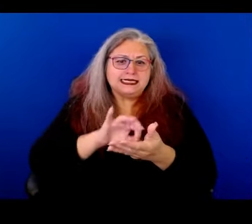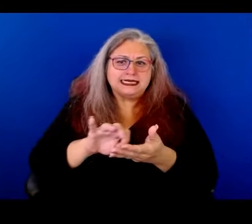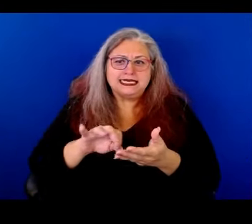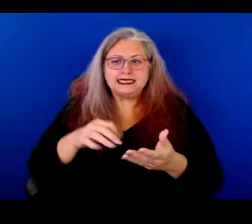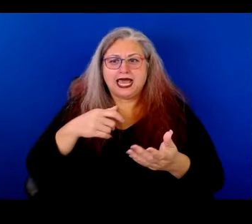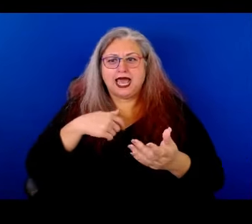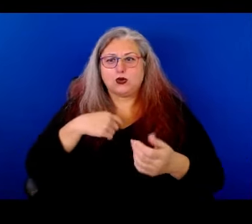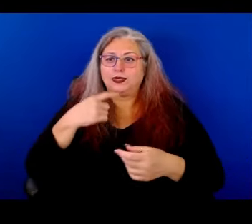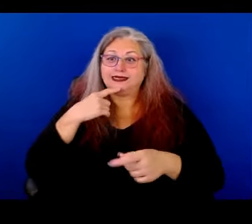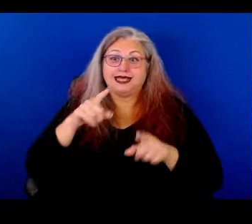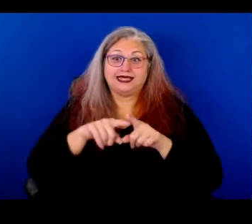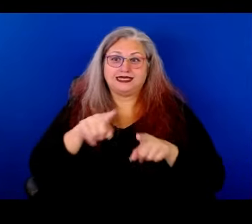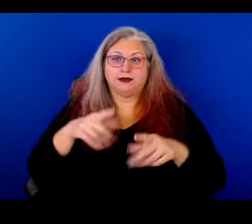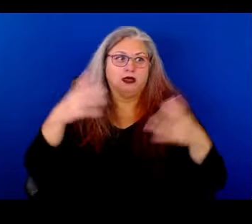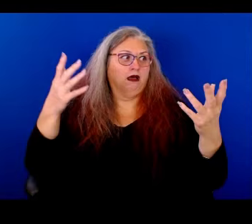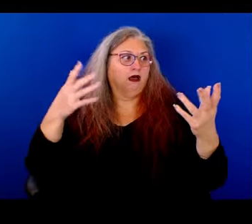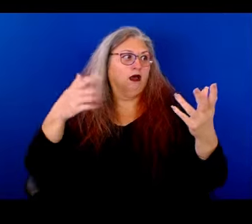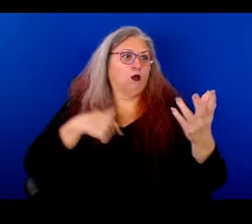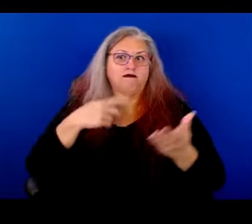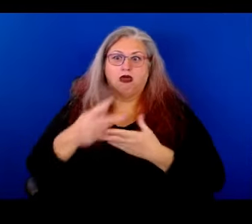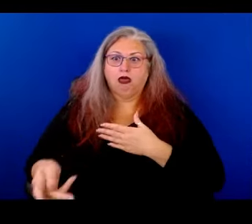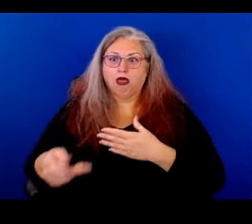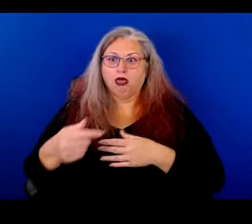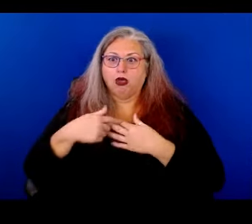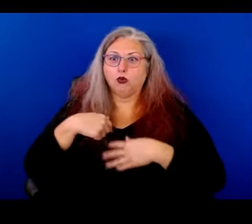And we said the same thing you did. What a failure.